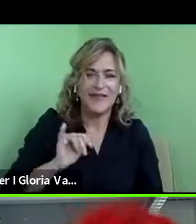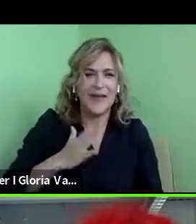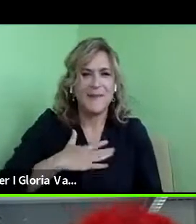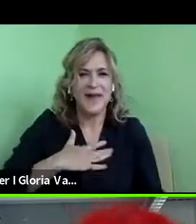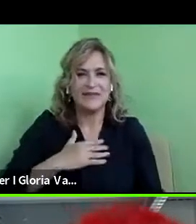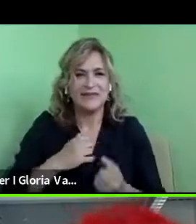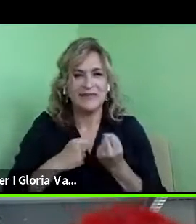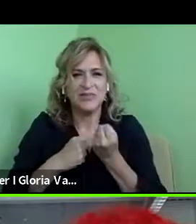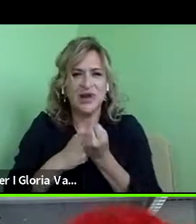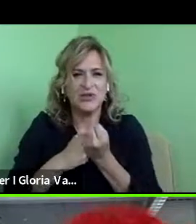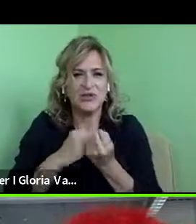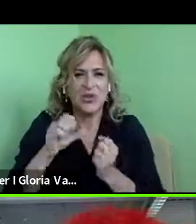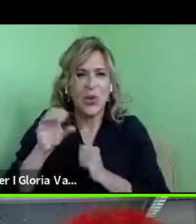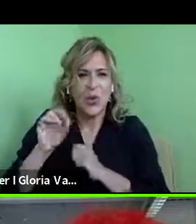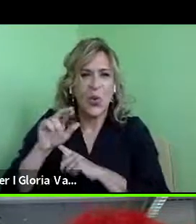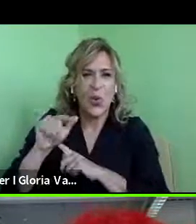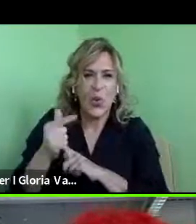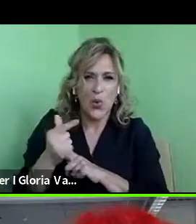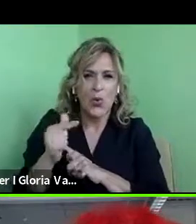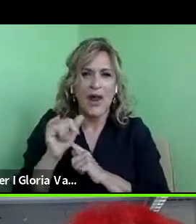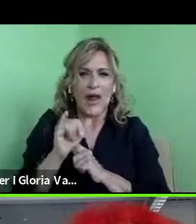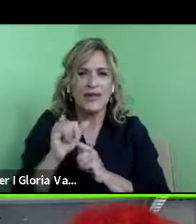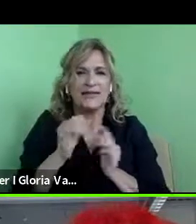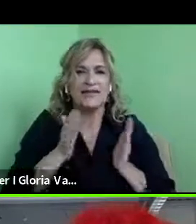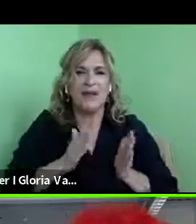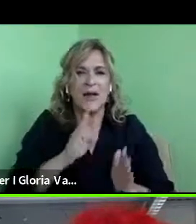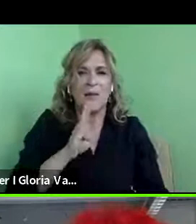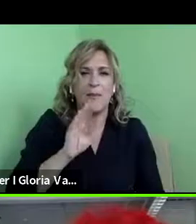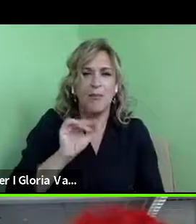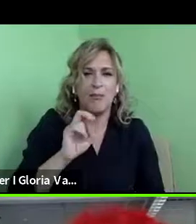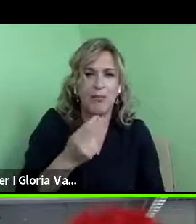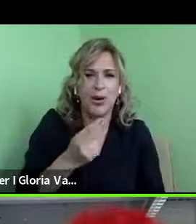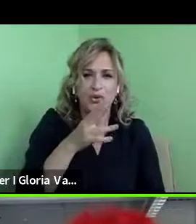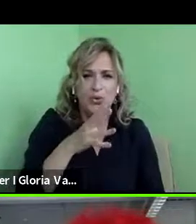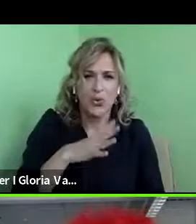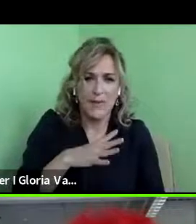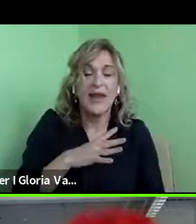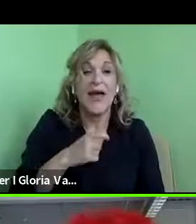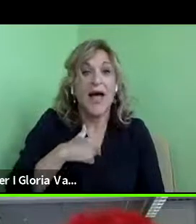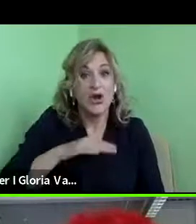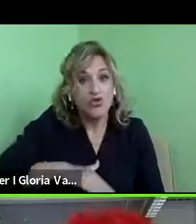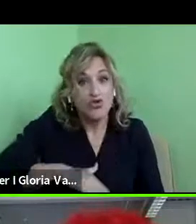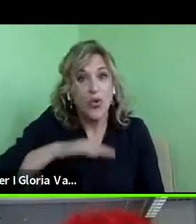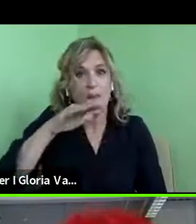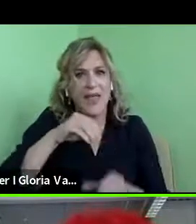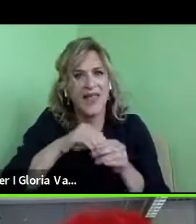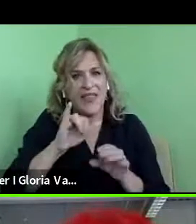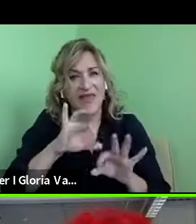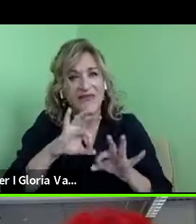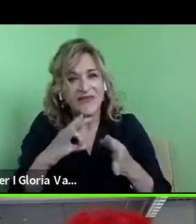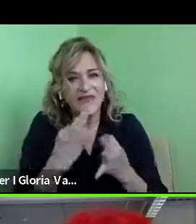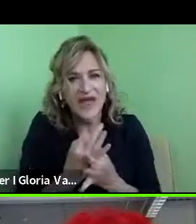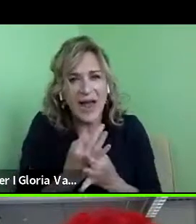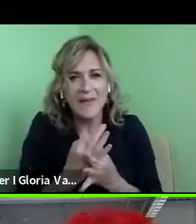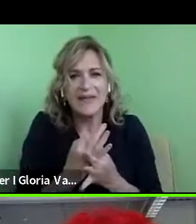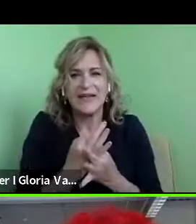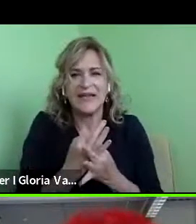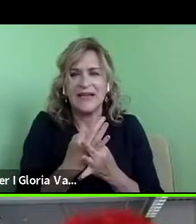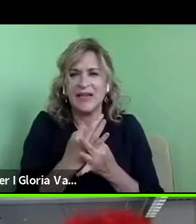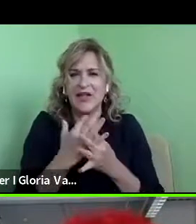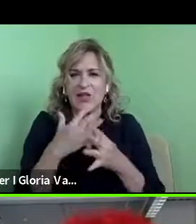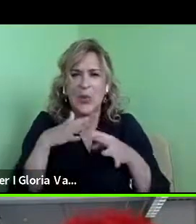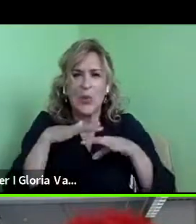sponsoring organization is Urban Bushwoman. And, you know, I've grown up in that family, in that weave of just